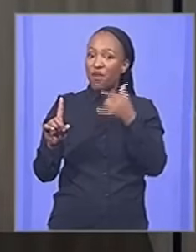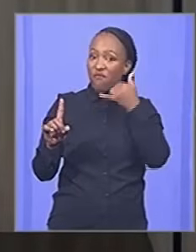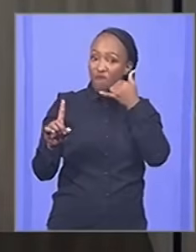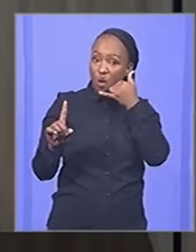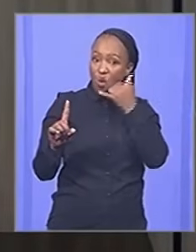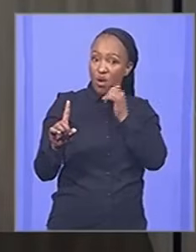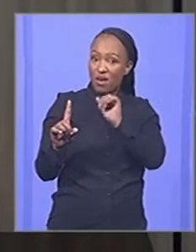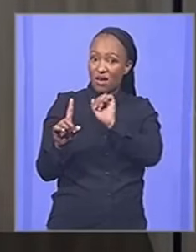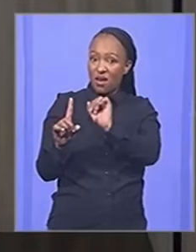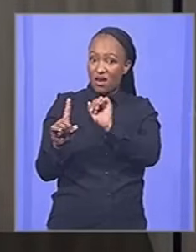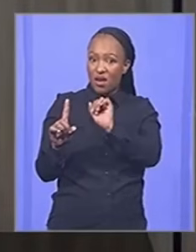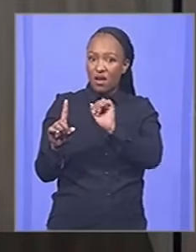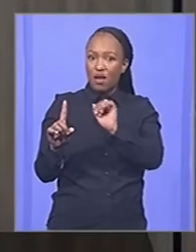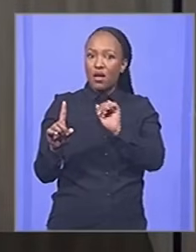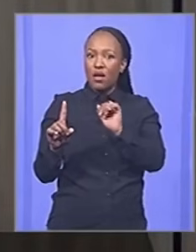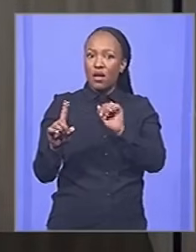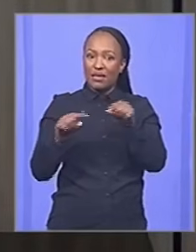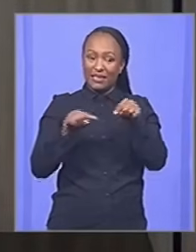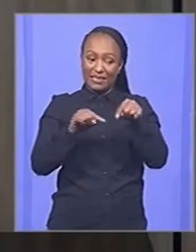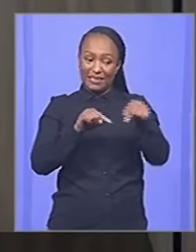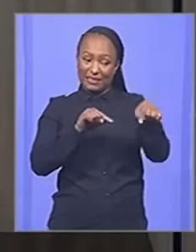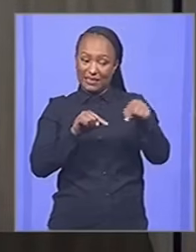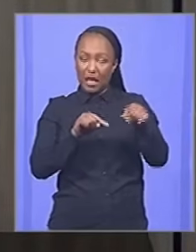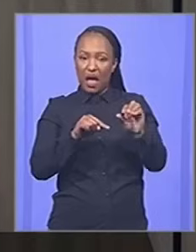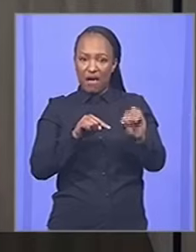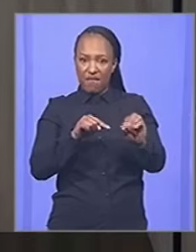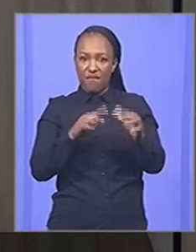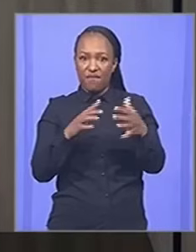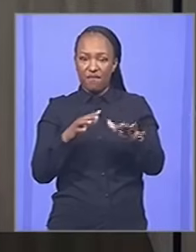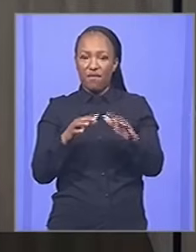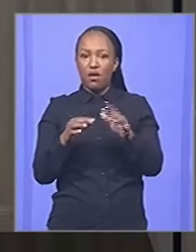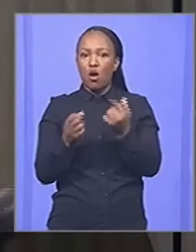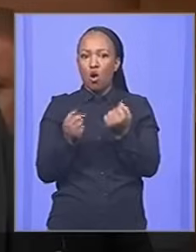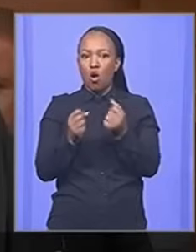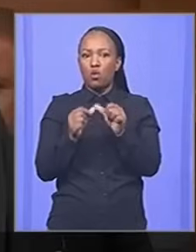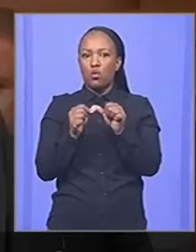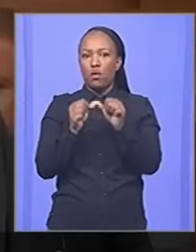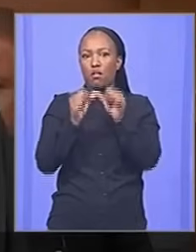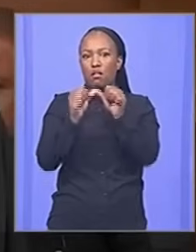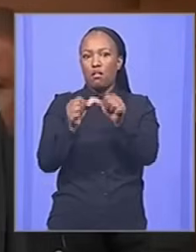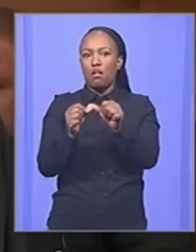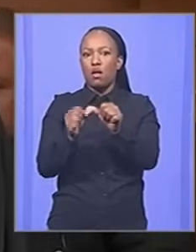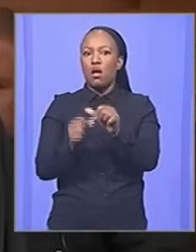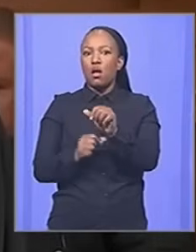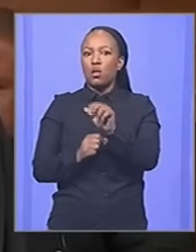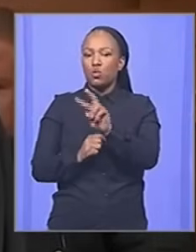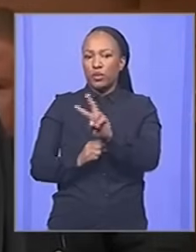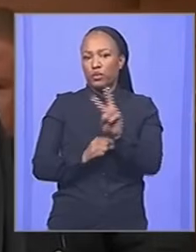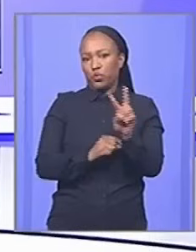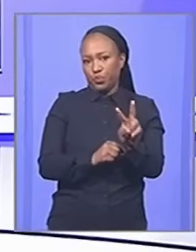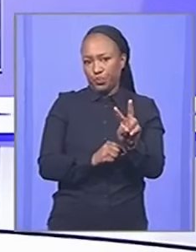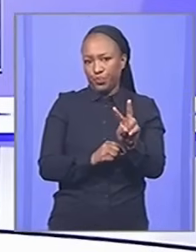bo se wa ema felo go tee tsheko e tla tšwela pele ka la 22 kgweding yeo e tlago.